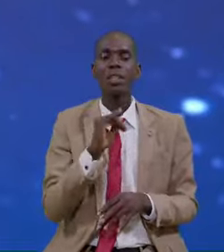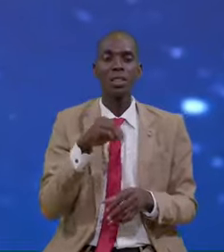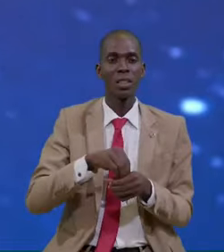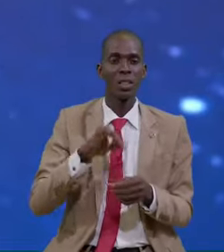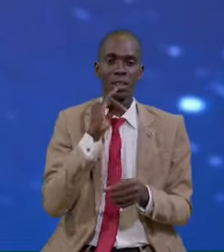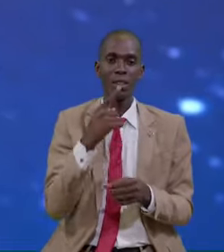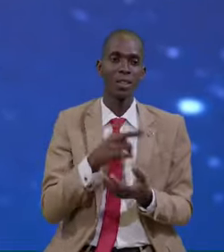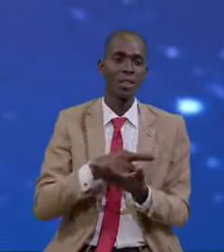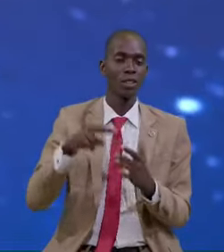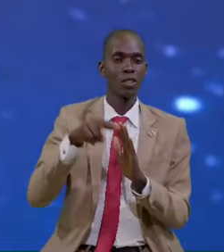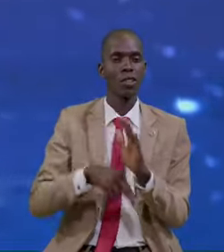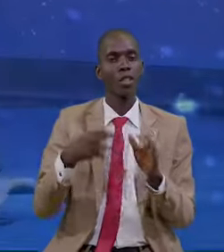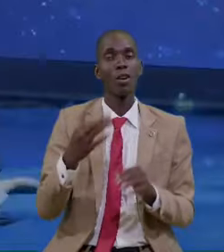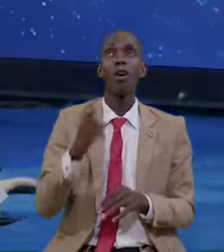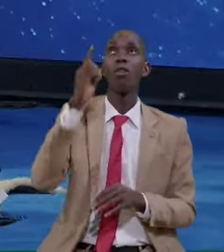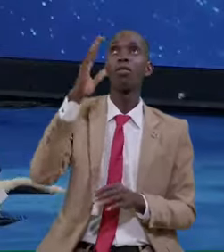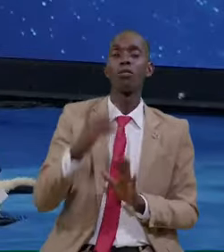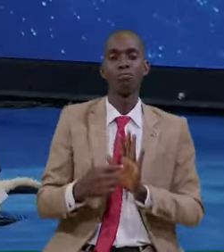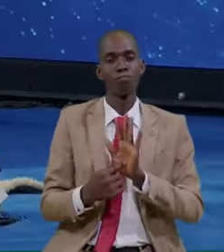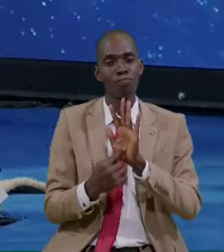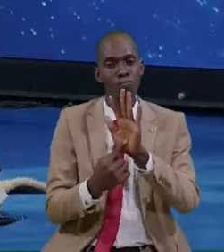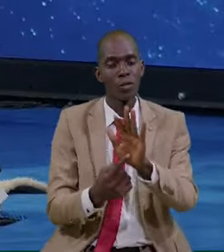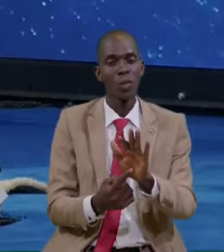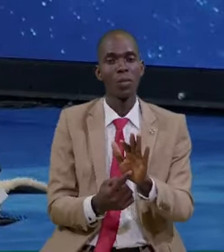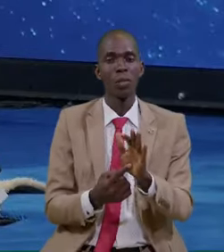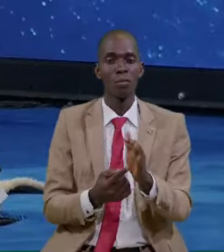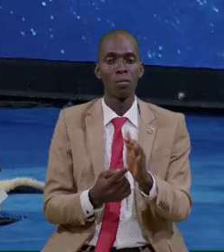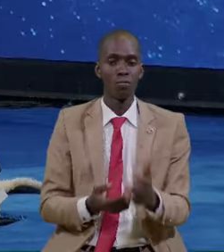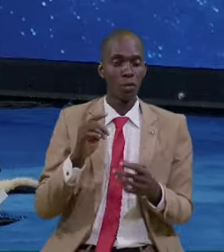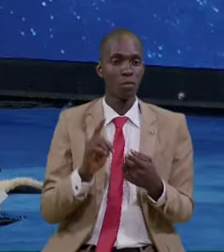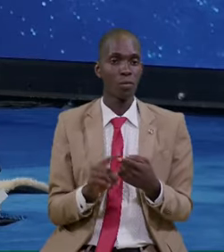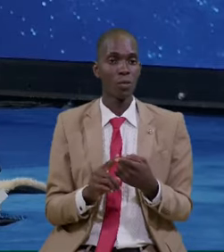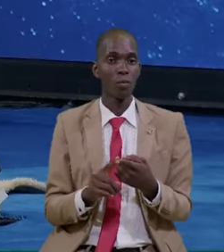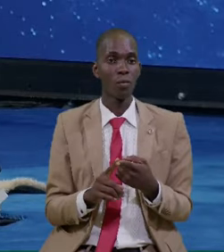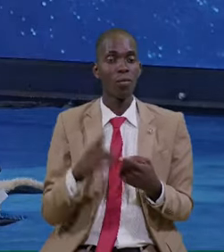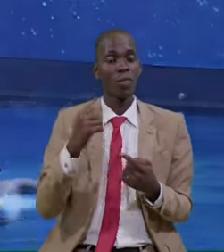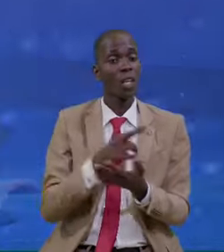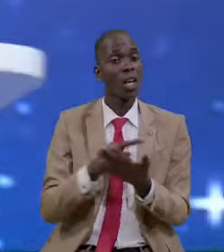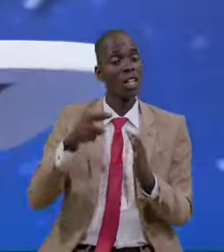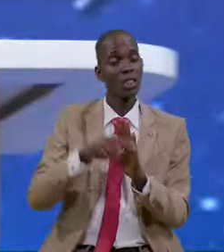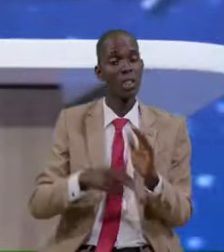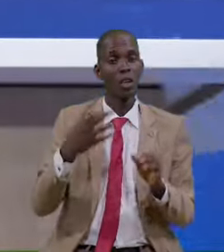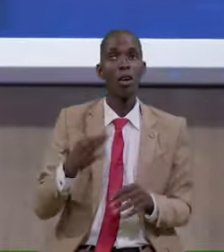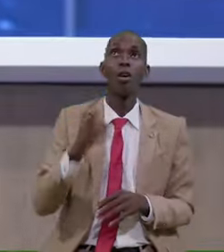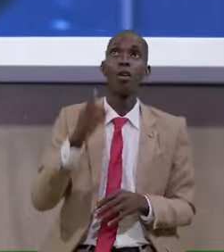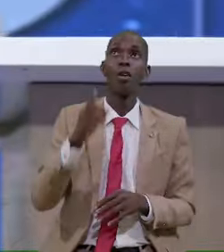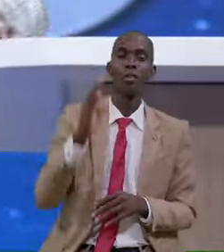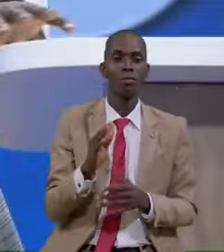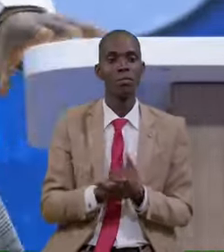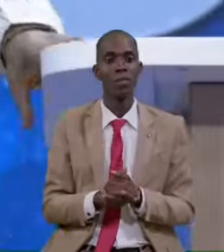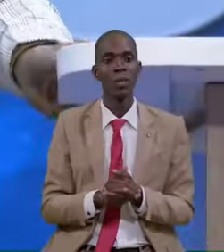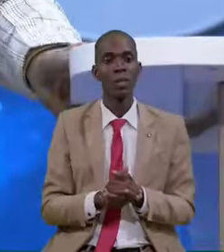of God revealed from faith to faith. The righteousness of God, he demanded